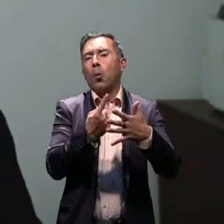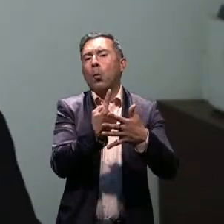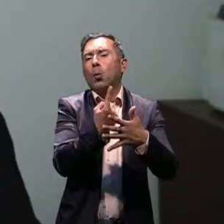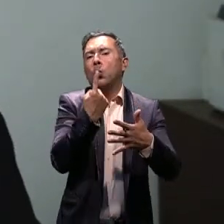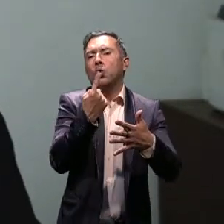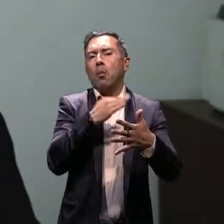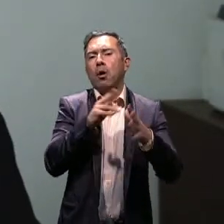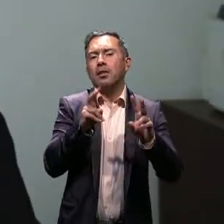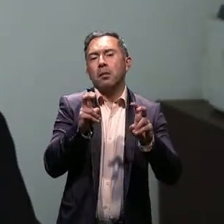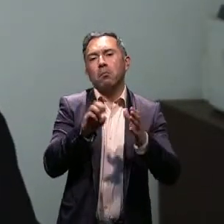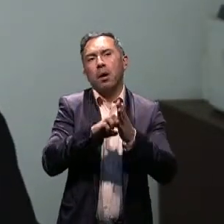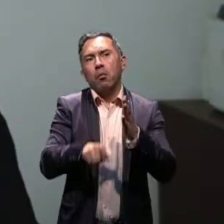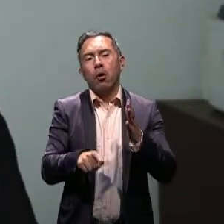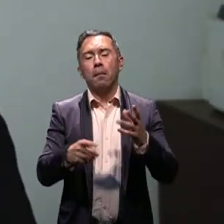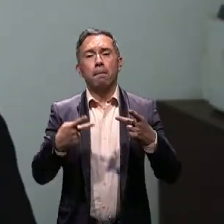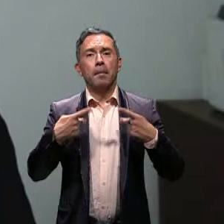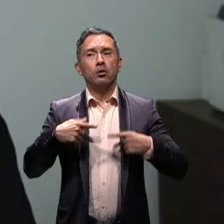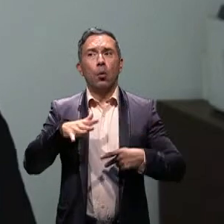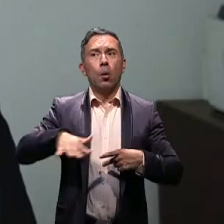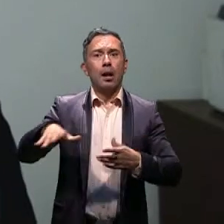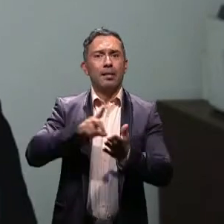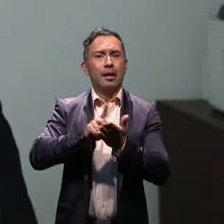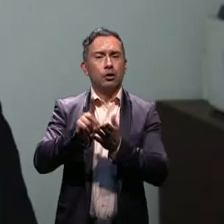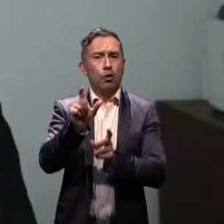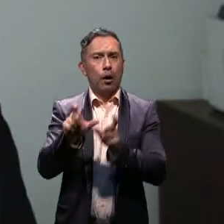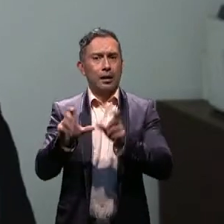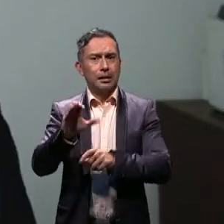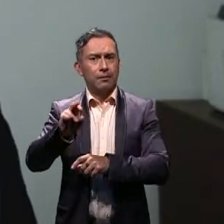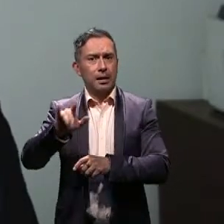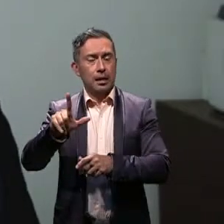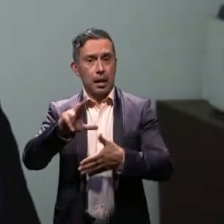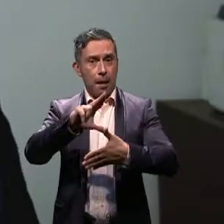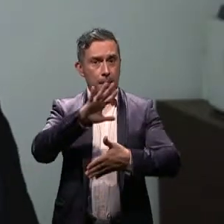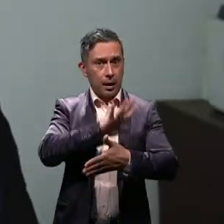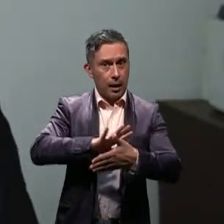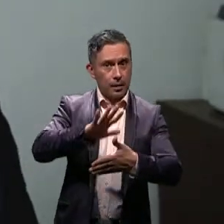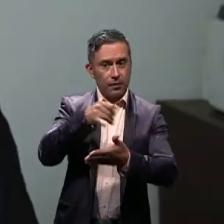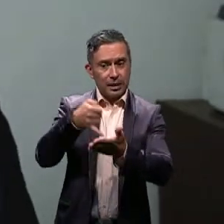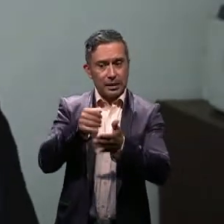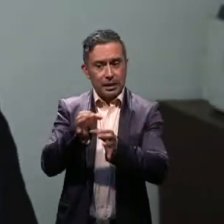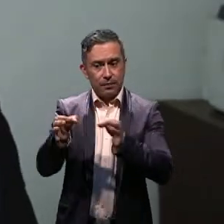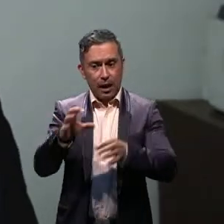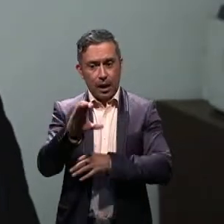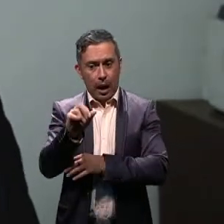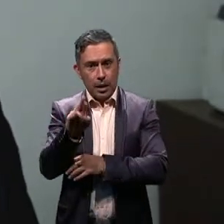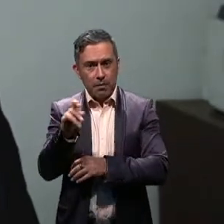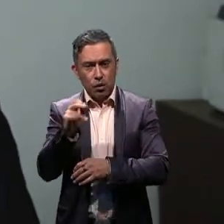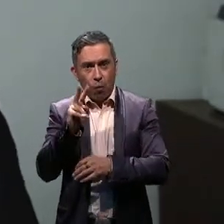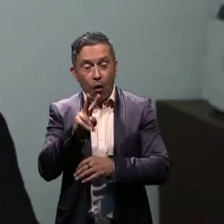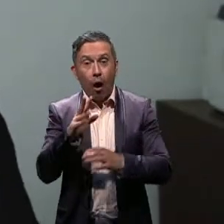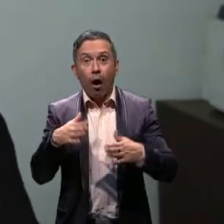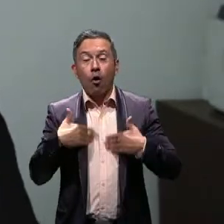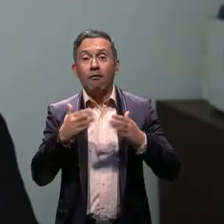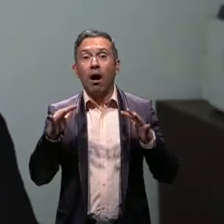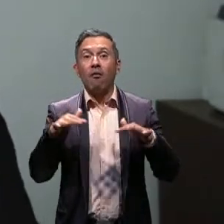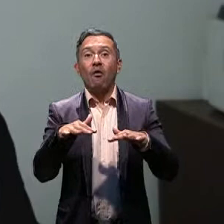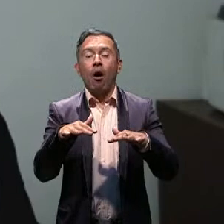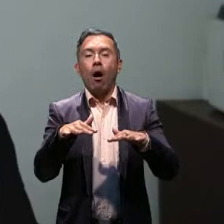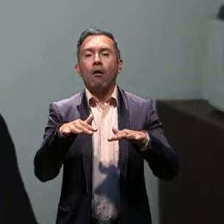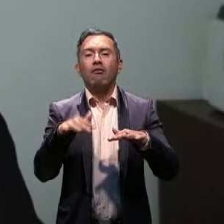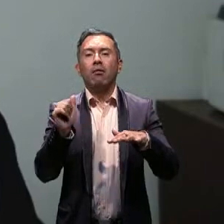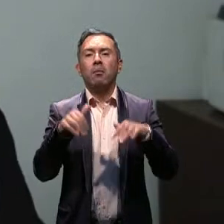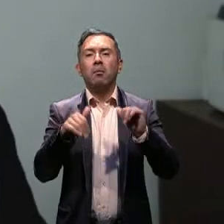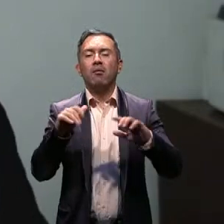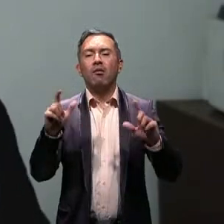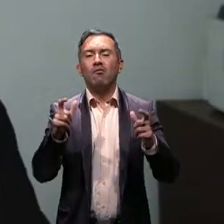the attributes that they have to defend. So in Latin America and the Caribbean, we've seen a